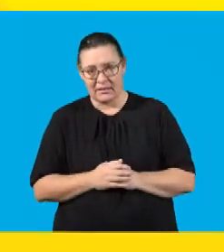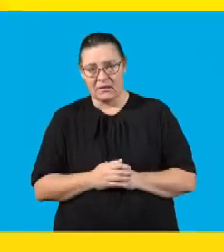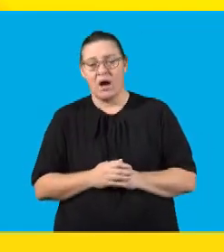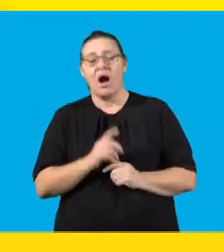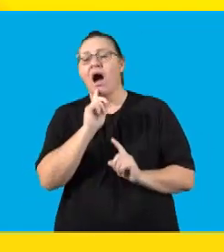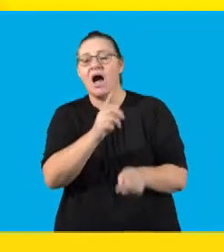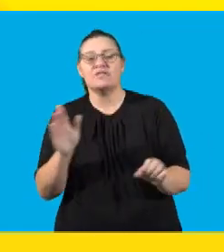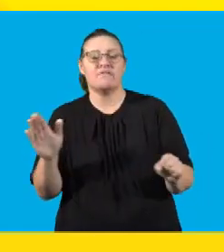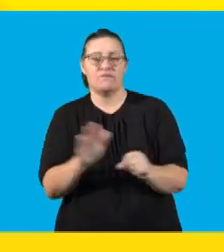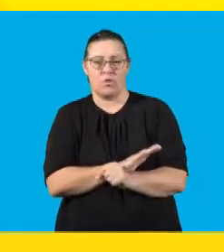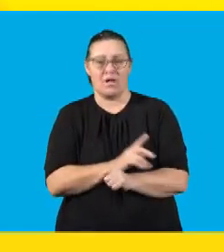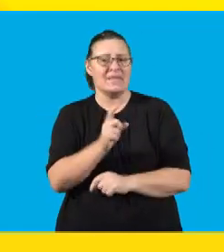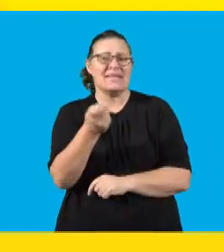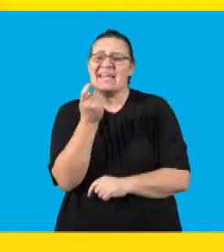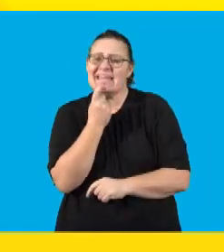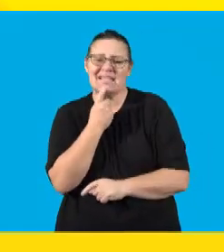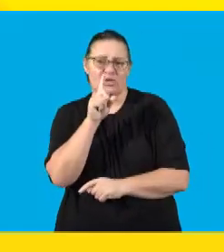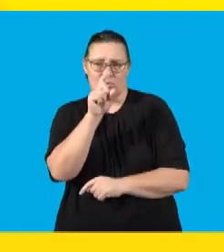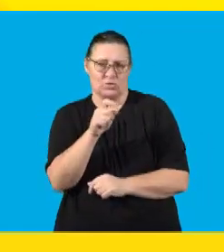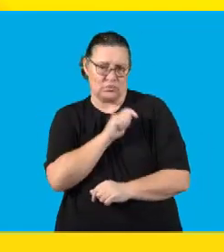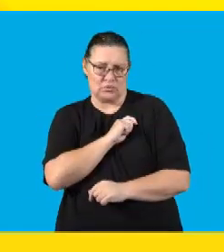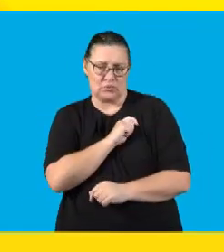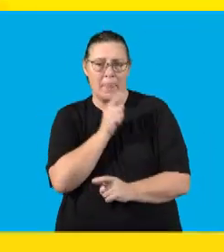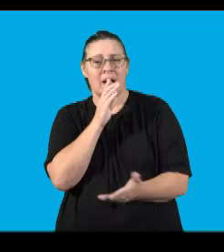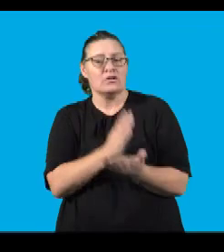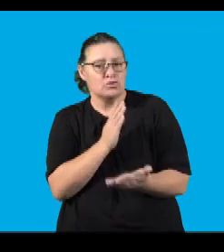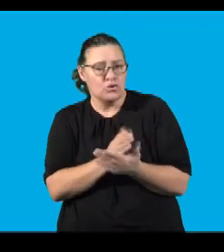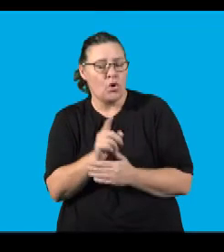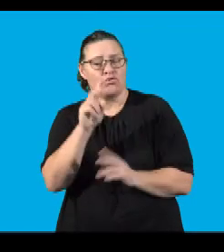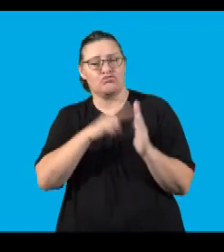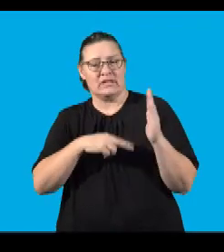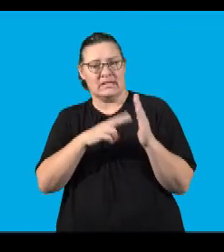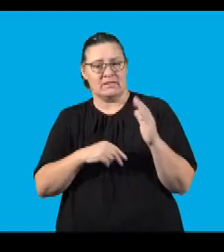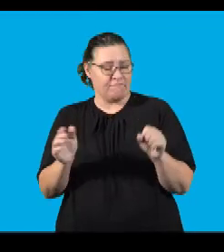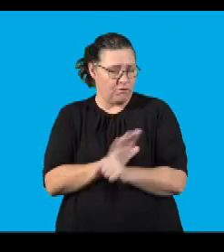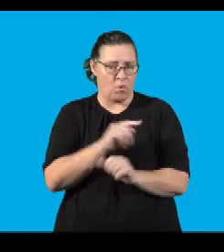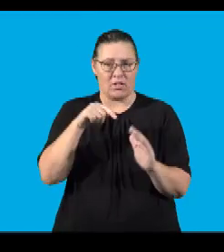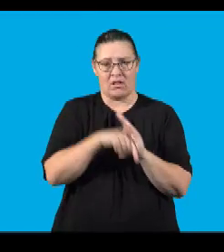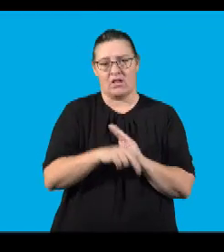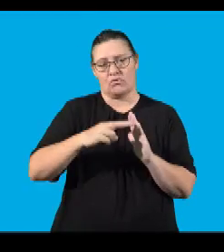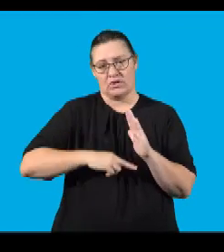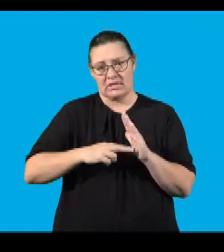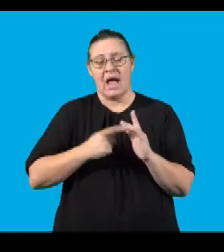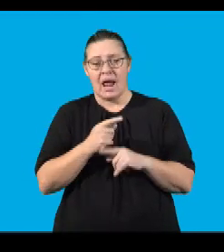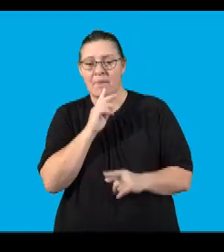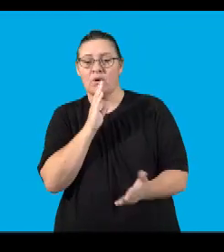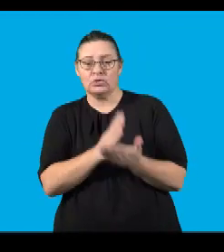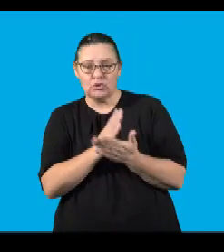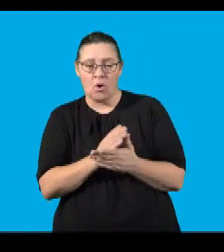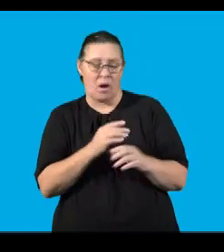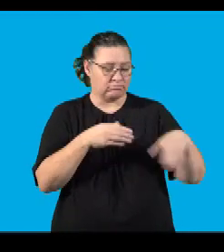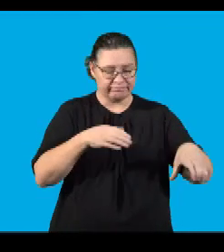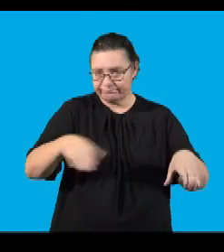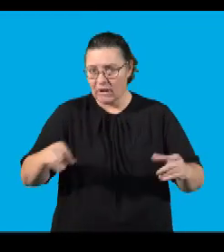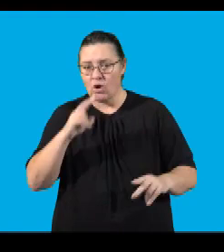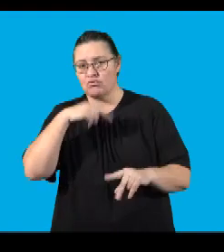Answer it fully. This is actually an easy question. Make sure you read the question thoroughly and ensure that you